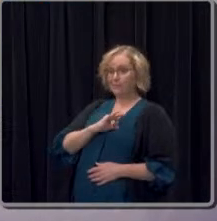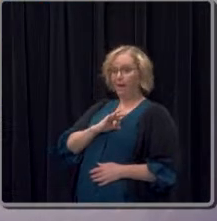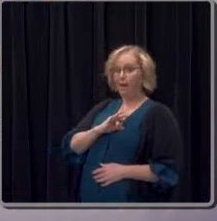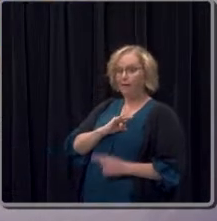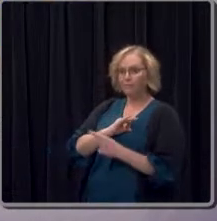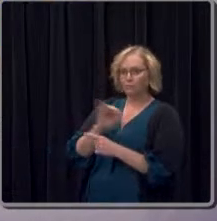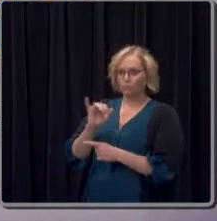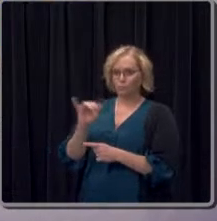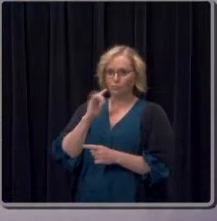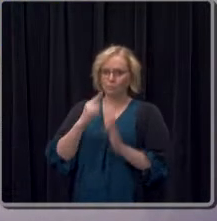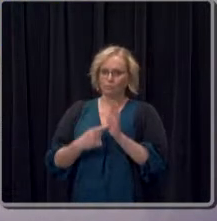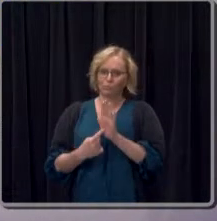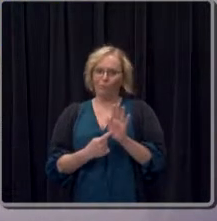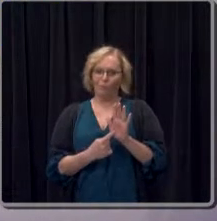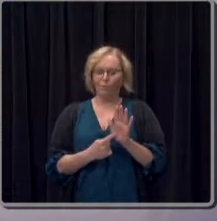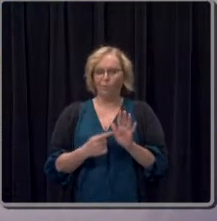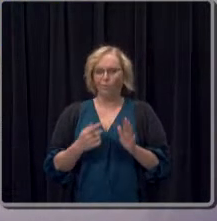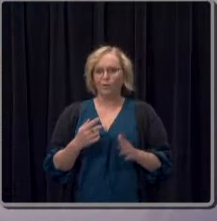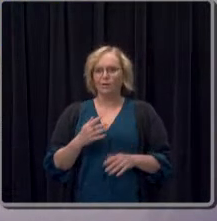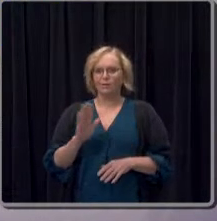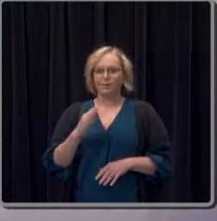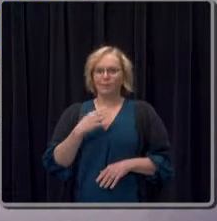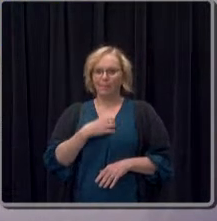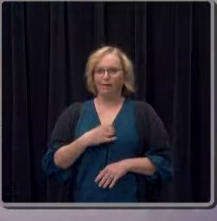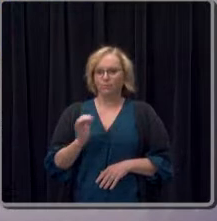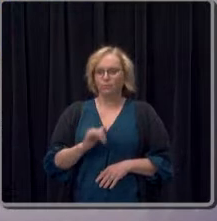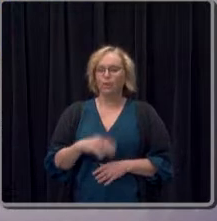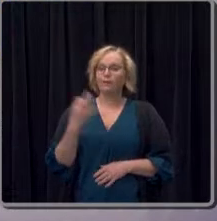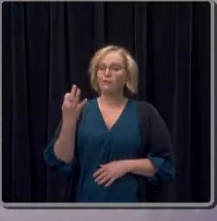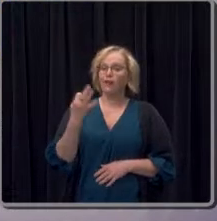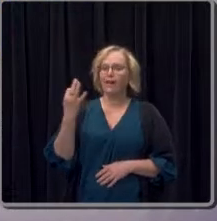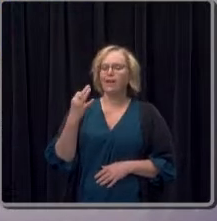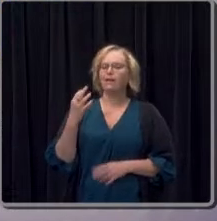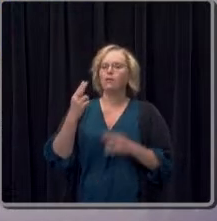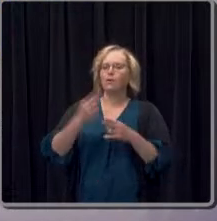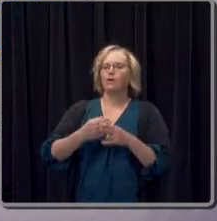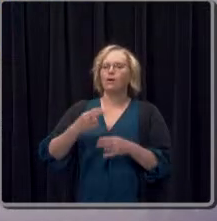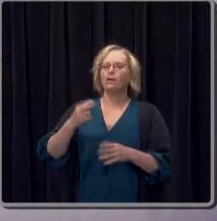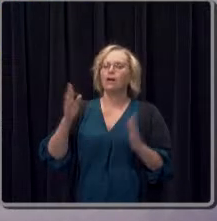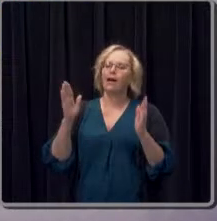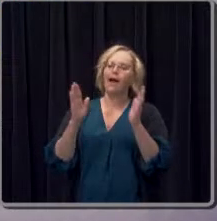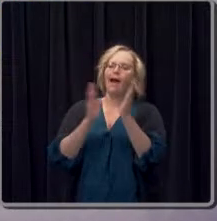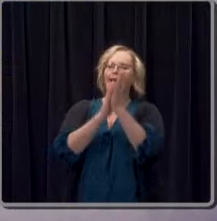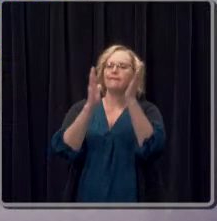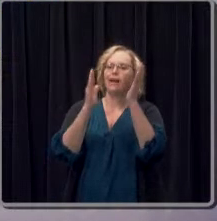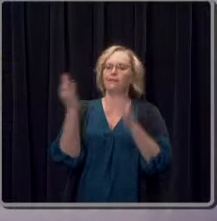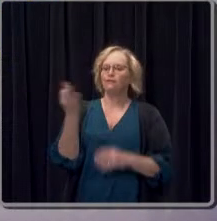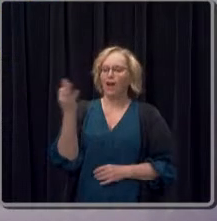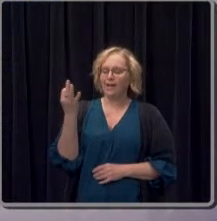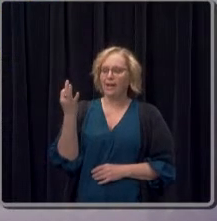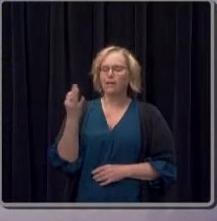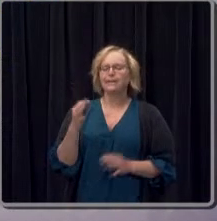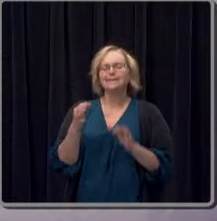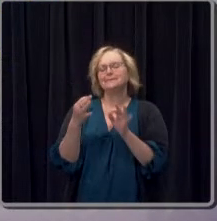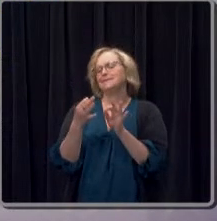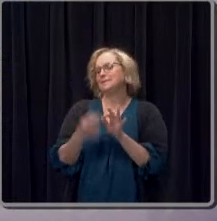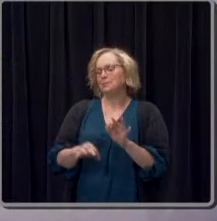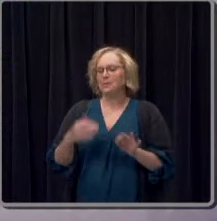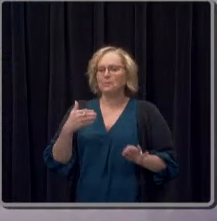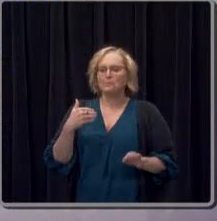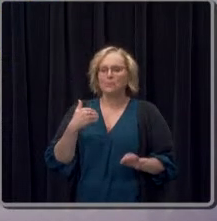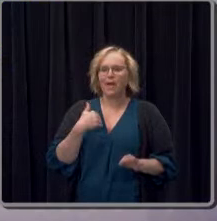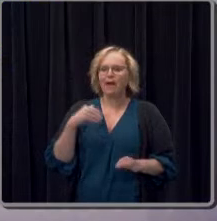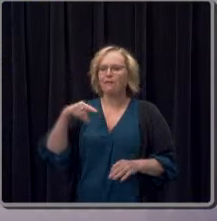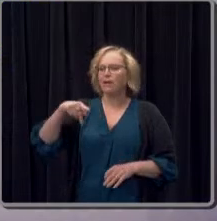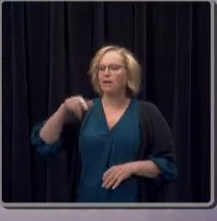passionate about. On Fridays, we have High Five Fridays. And so it's just something simply where we have the